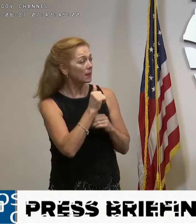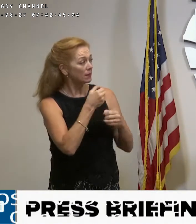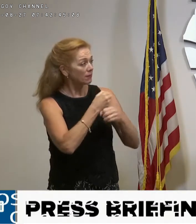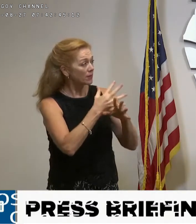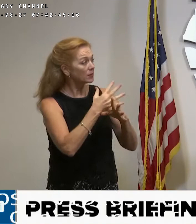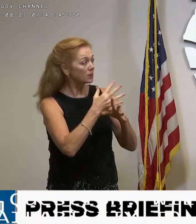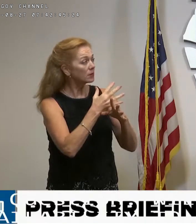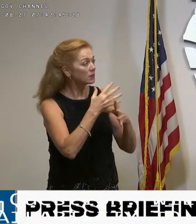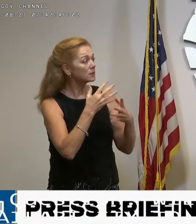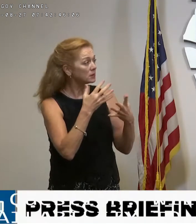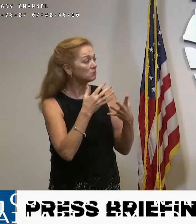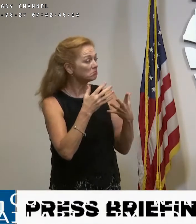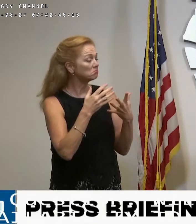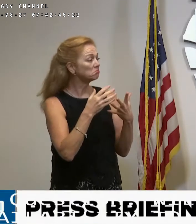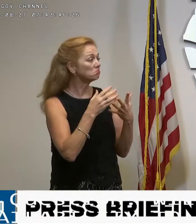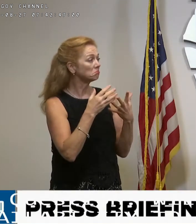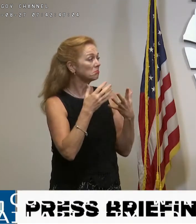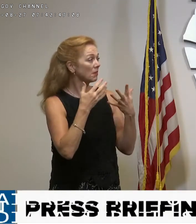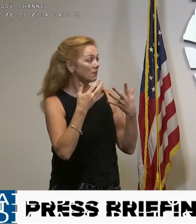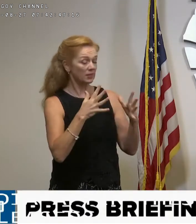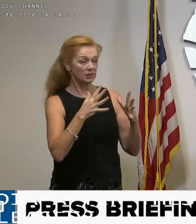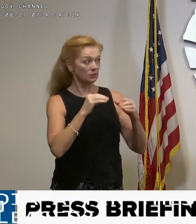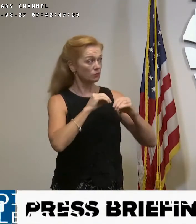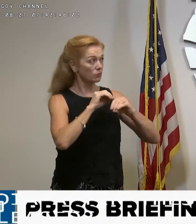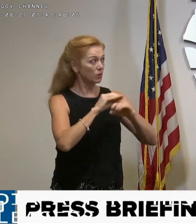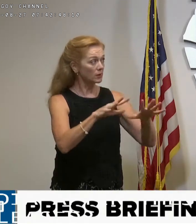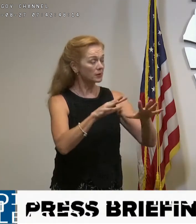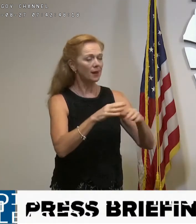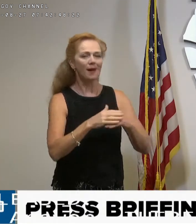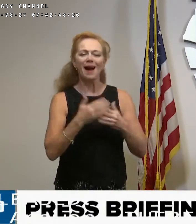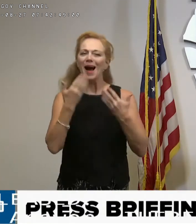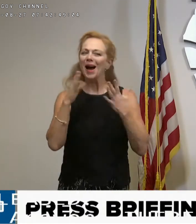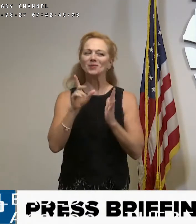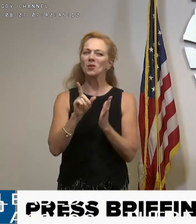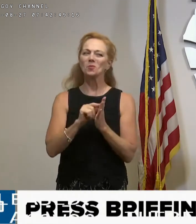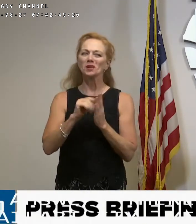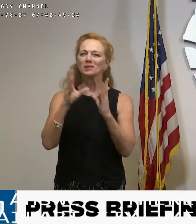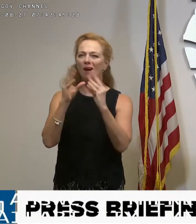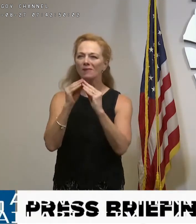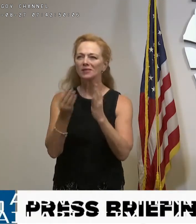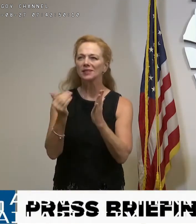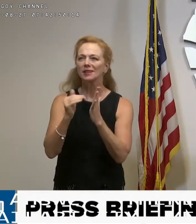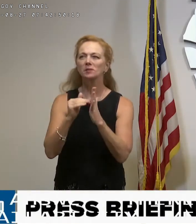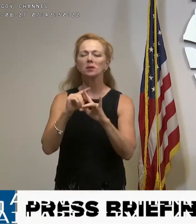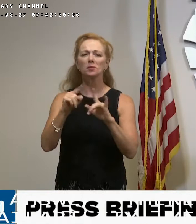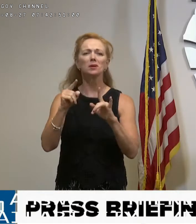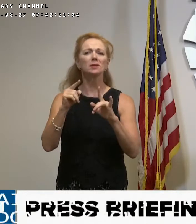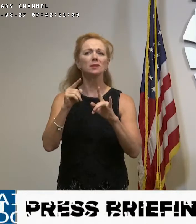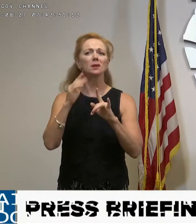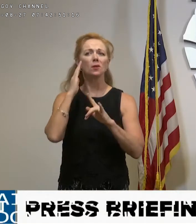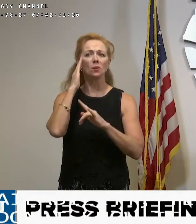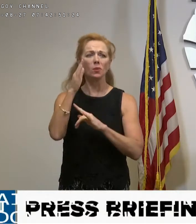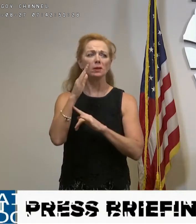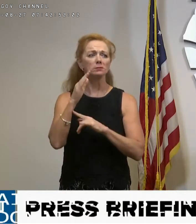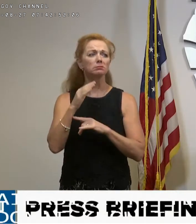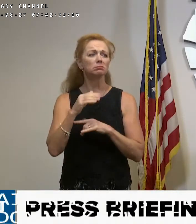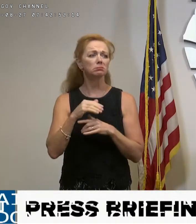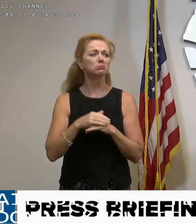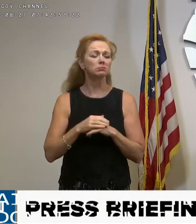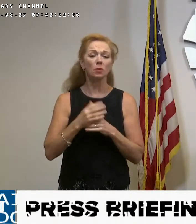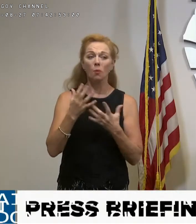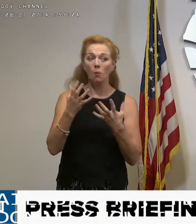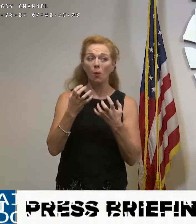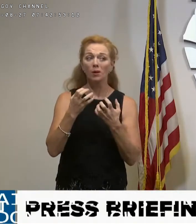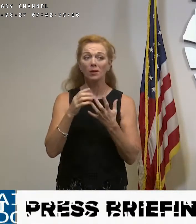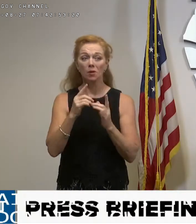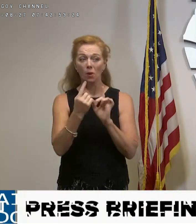are released? There'll be some availability, yes. I don't know if I'll do a press conference again, but yeah, we can certainly accommodate